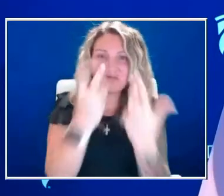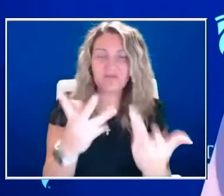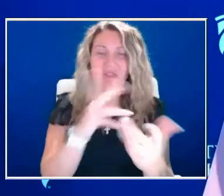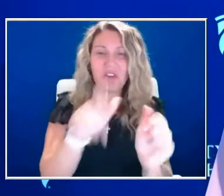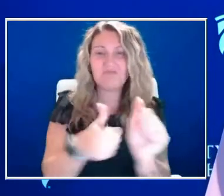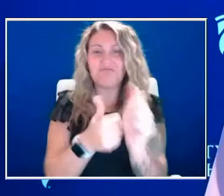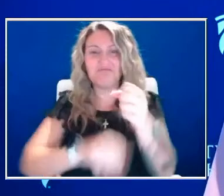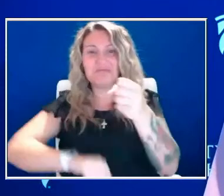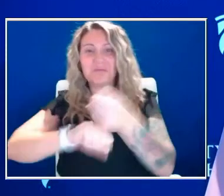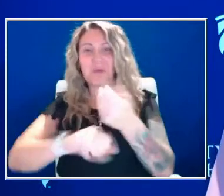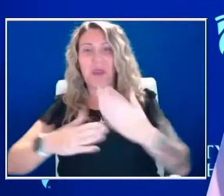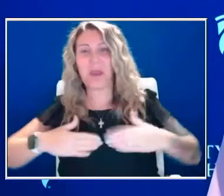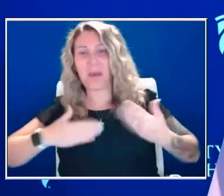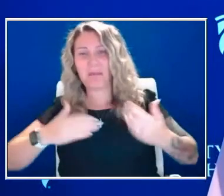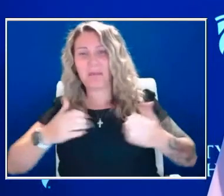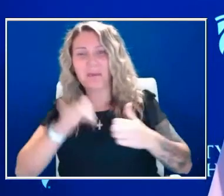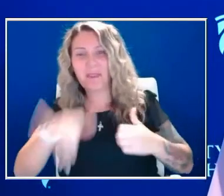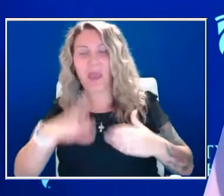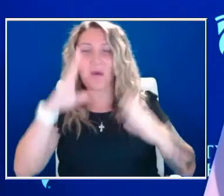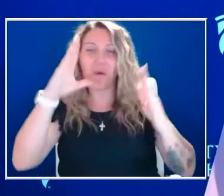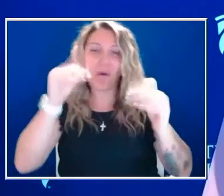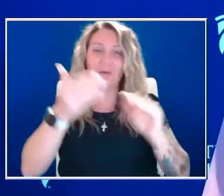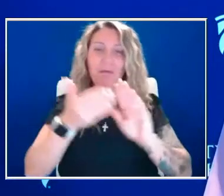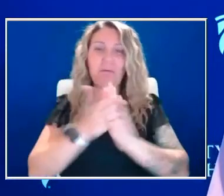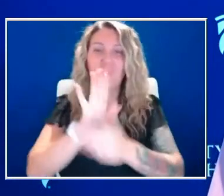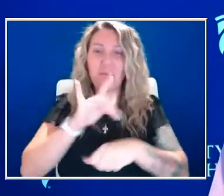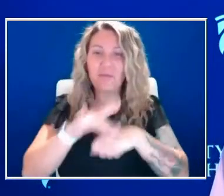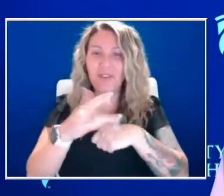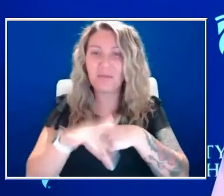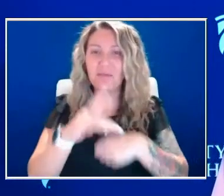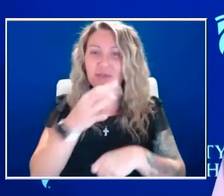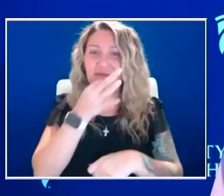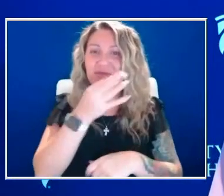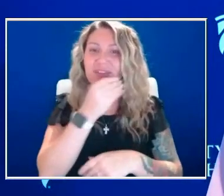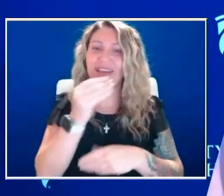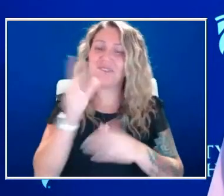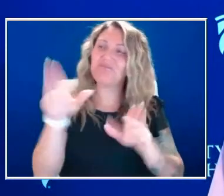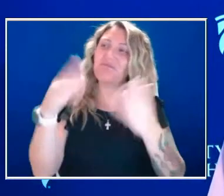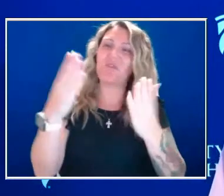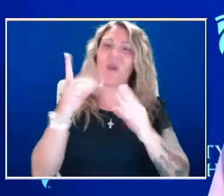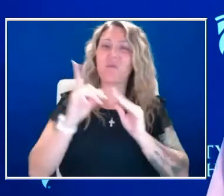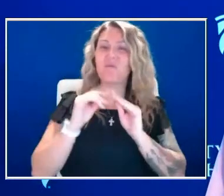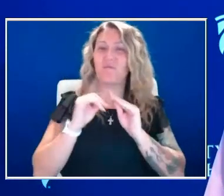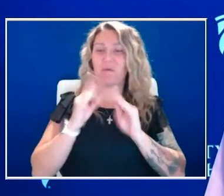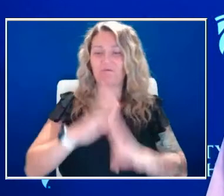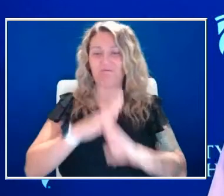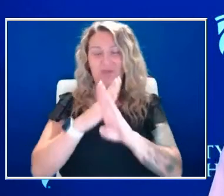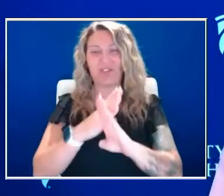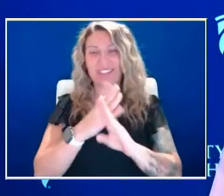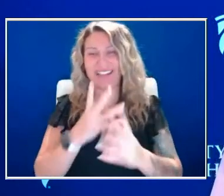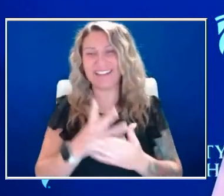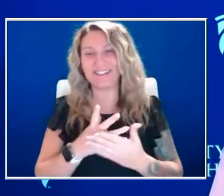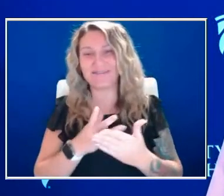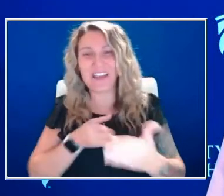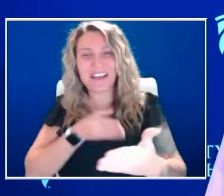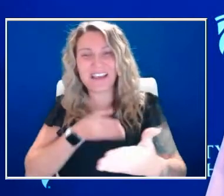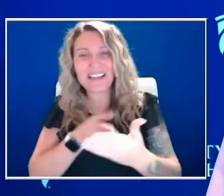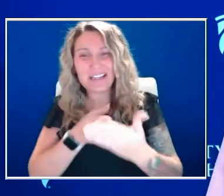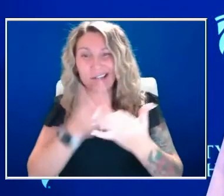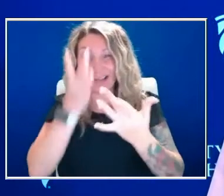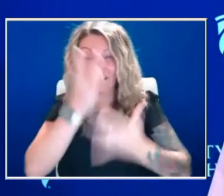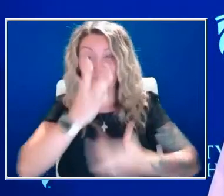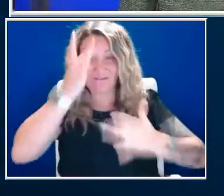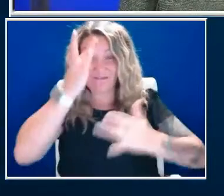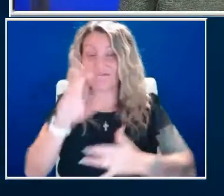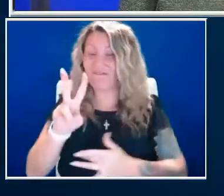that. Hopefully it will become available soon, and we can provide one more protective measure against a viral illness,